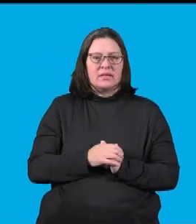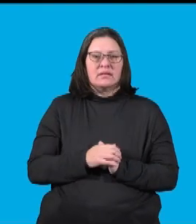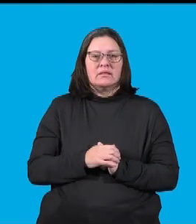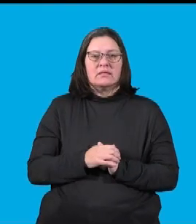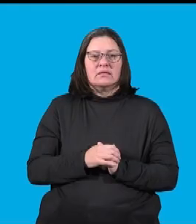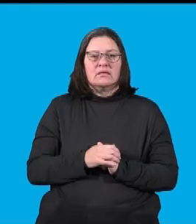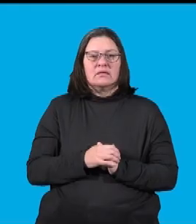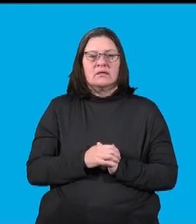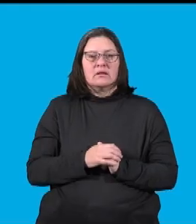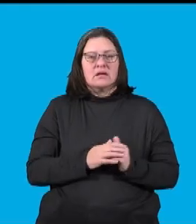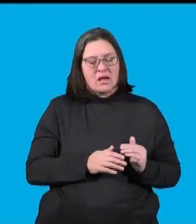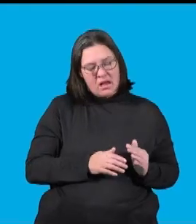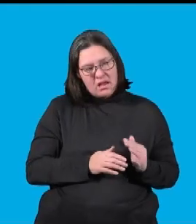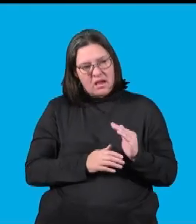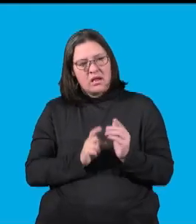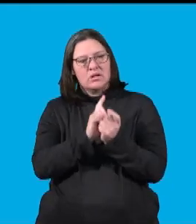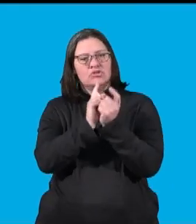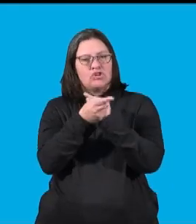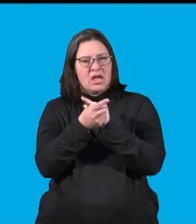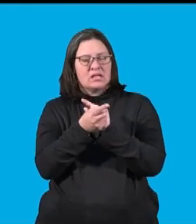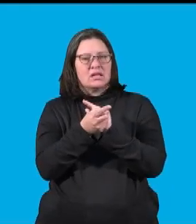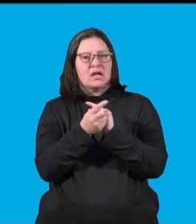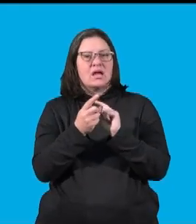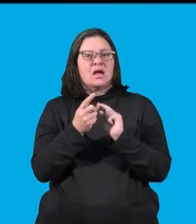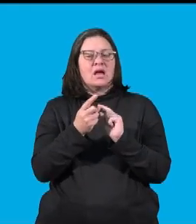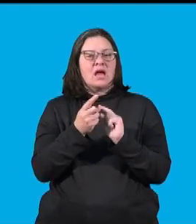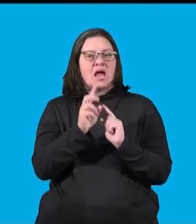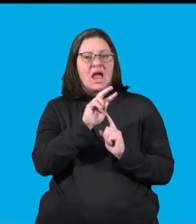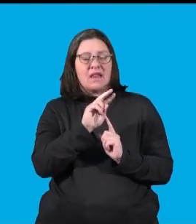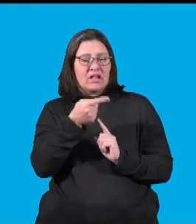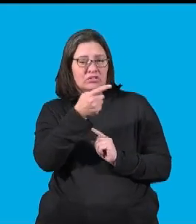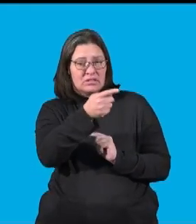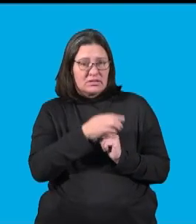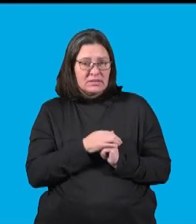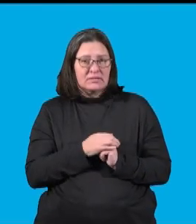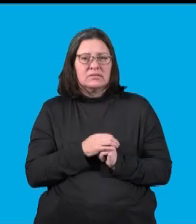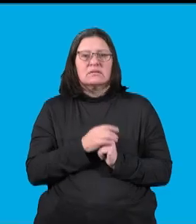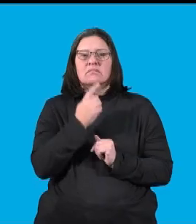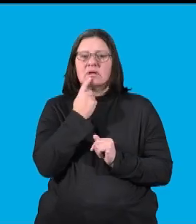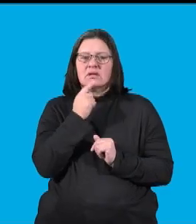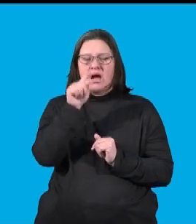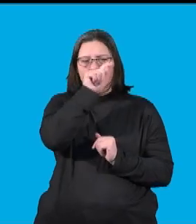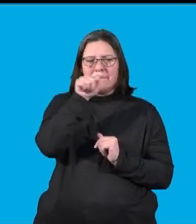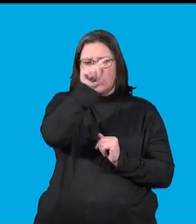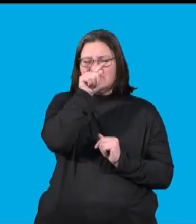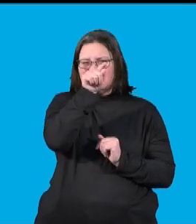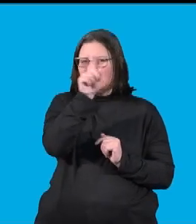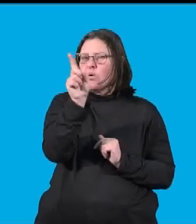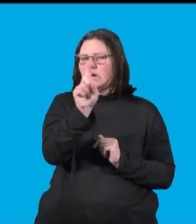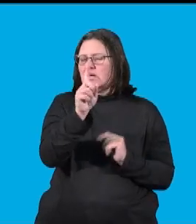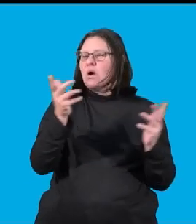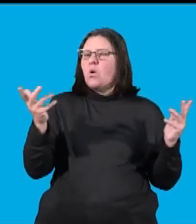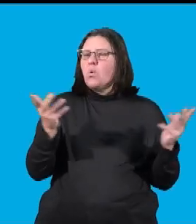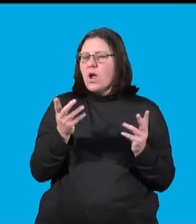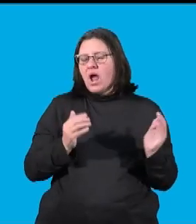there, and the concavity changes at our point of inflection. So I can see that it's about somewhere there, but what is that